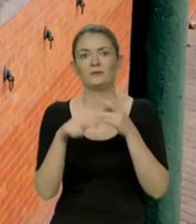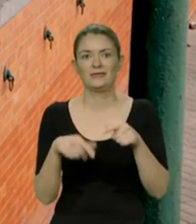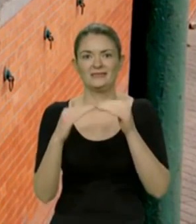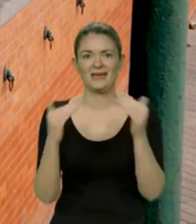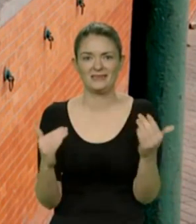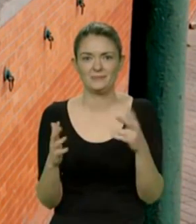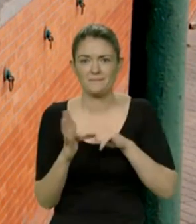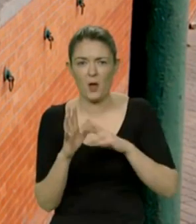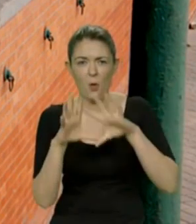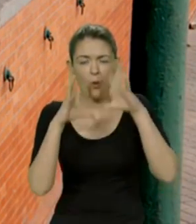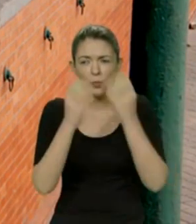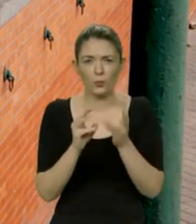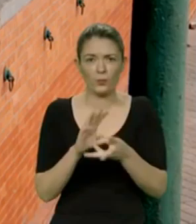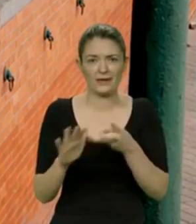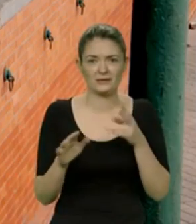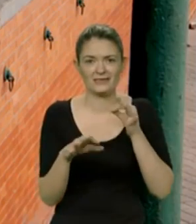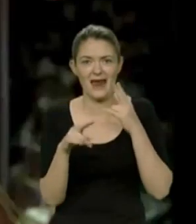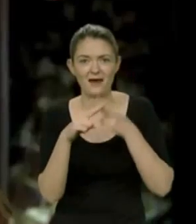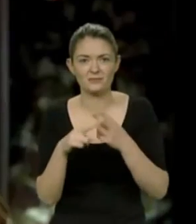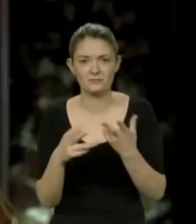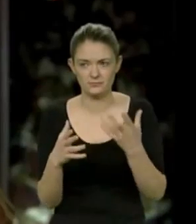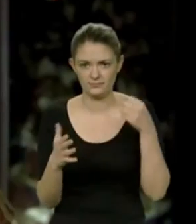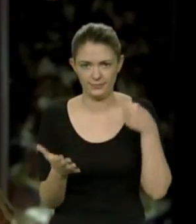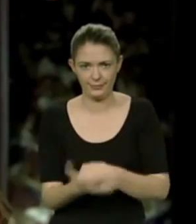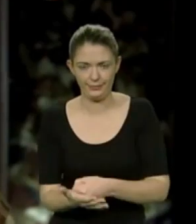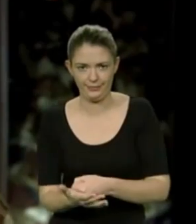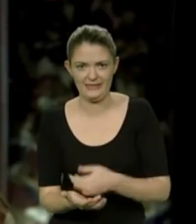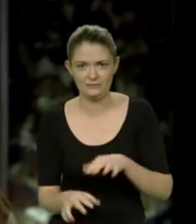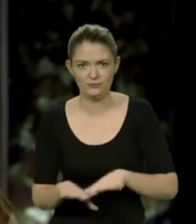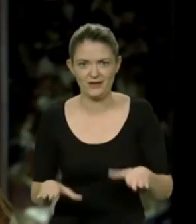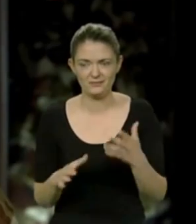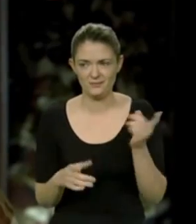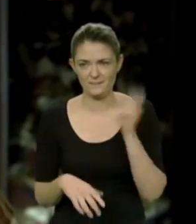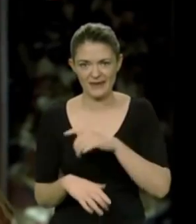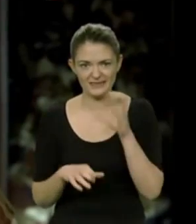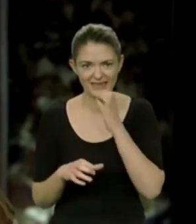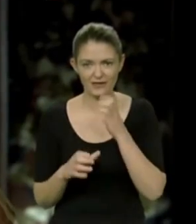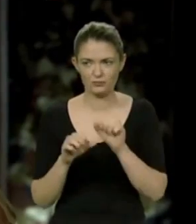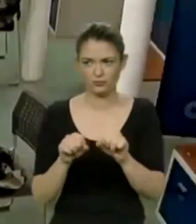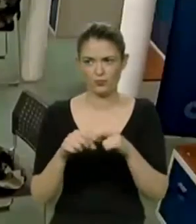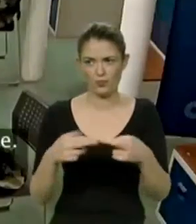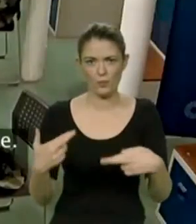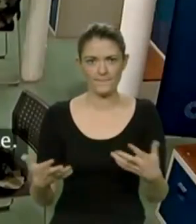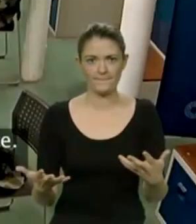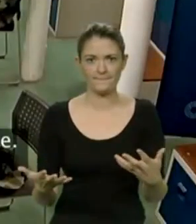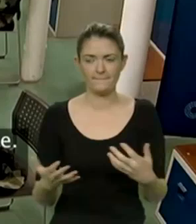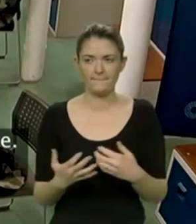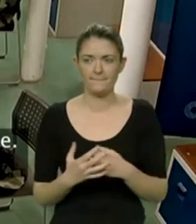you're planning for the whole week to get out, morale will hit the ground. To go back to clean up your room, you know.